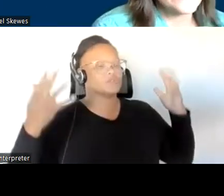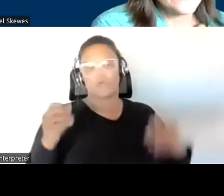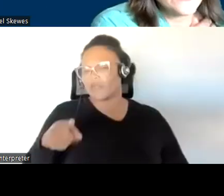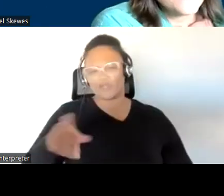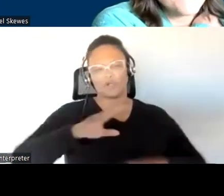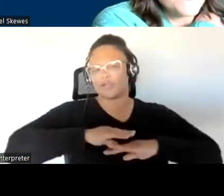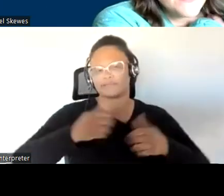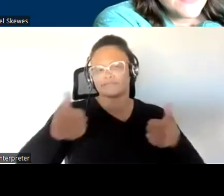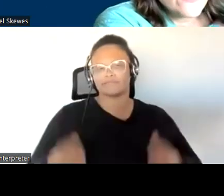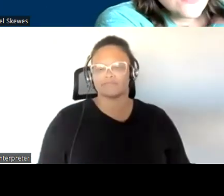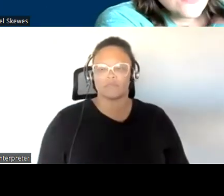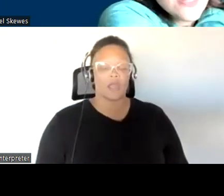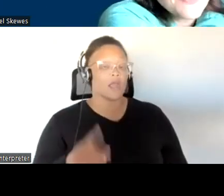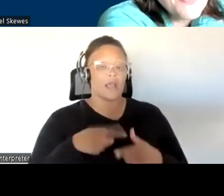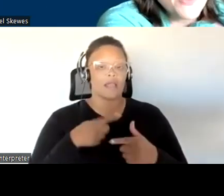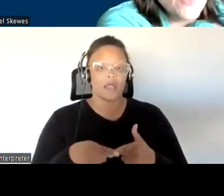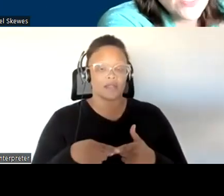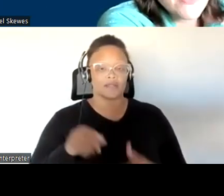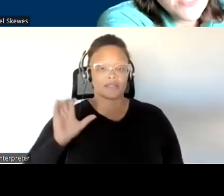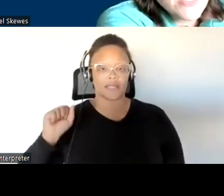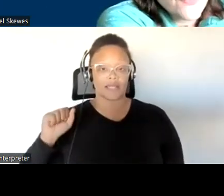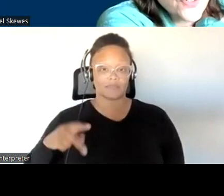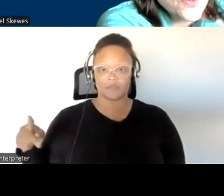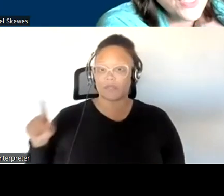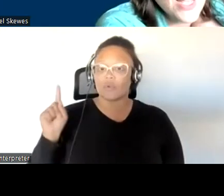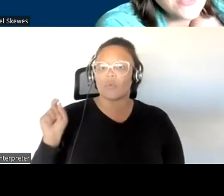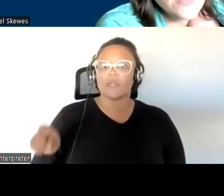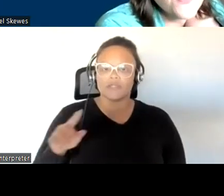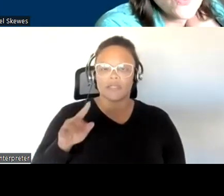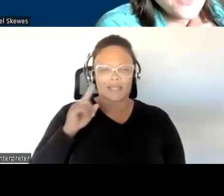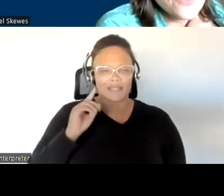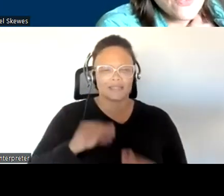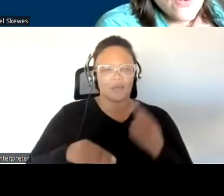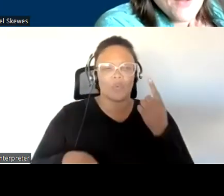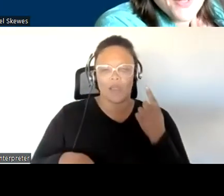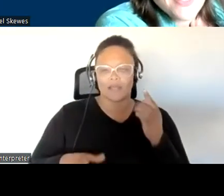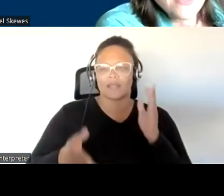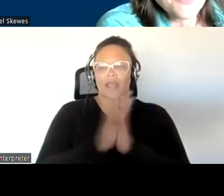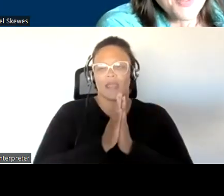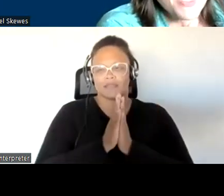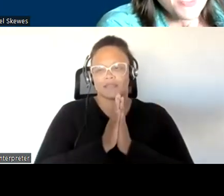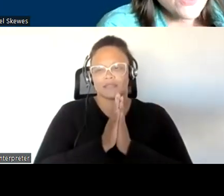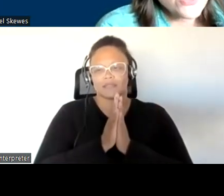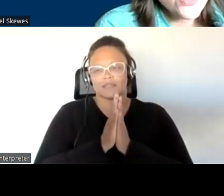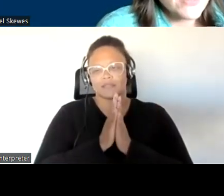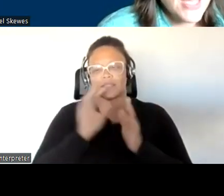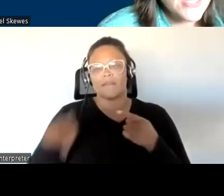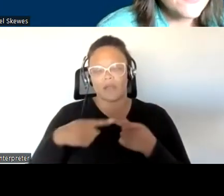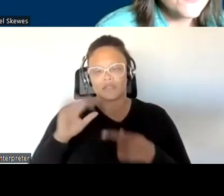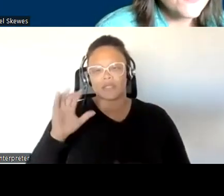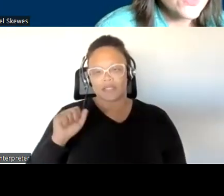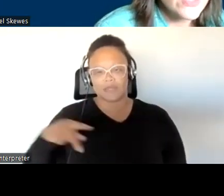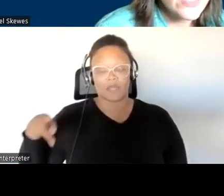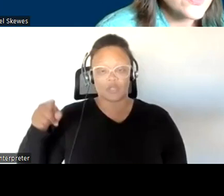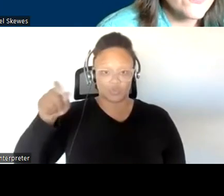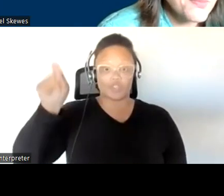good. And then there's the CSPP question. I think it's the first question asking if you administer or operate a CSPP, and you would just check that,